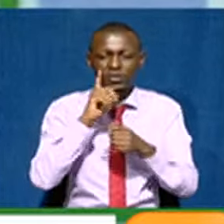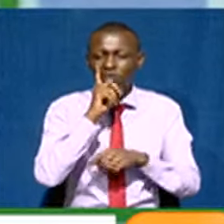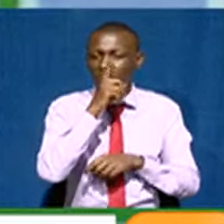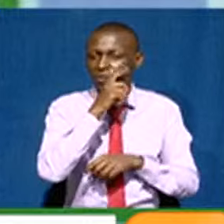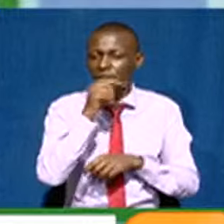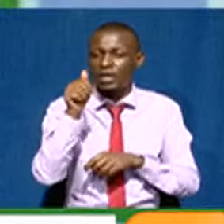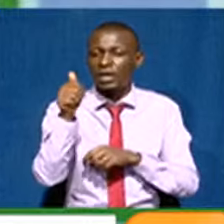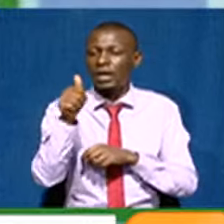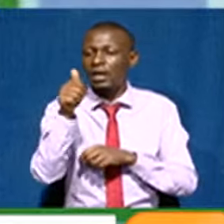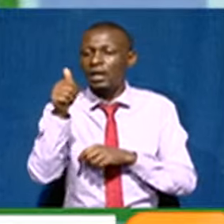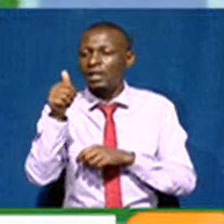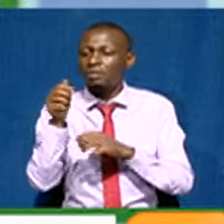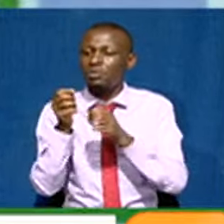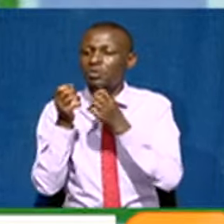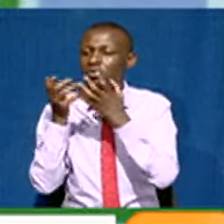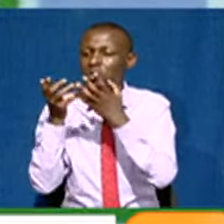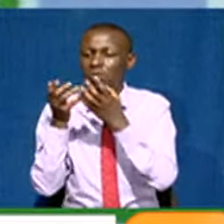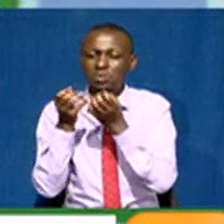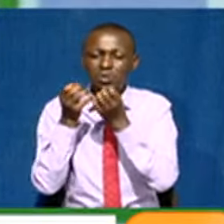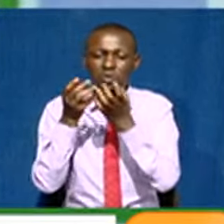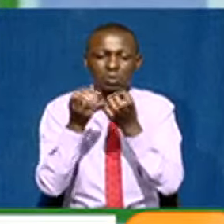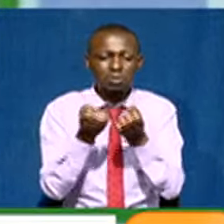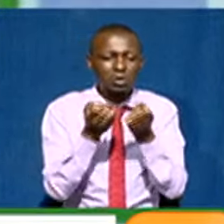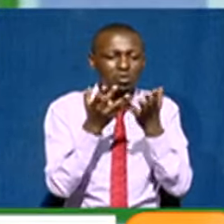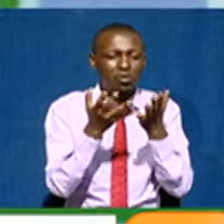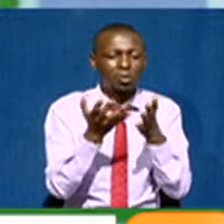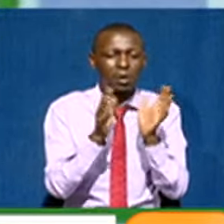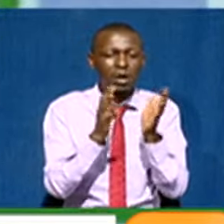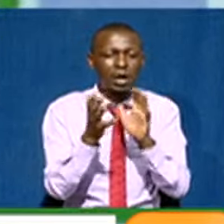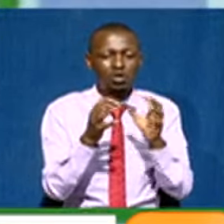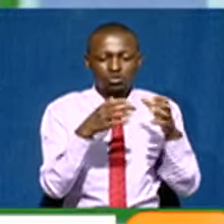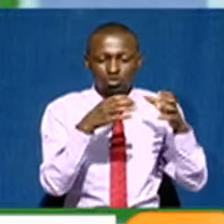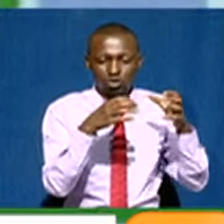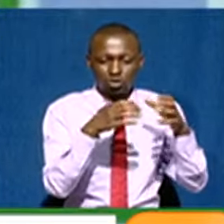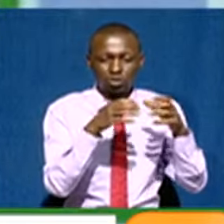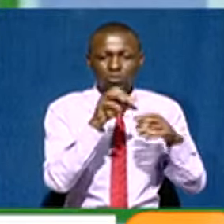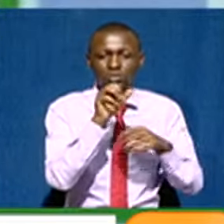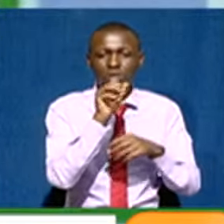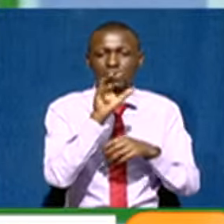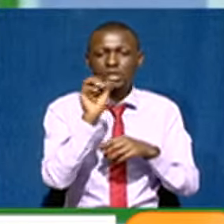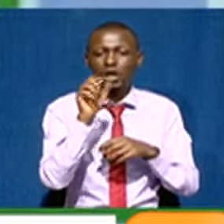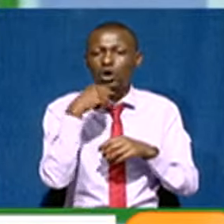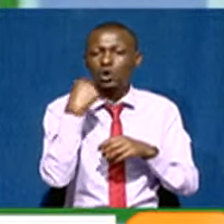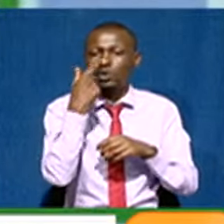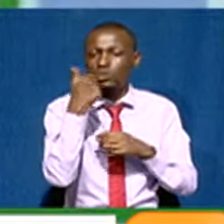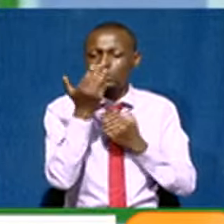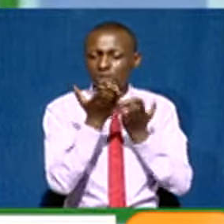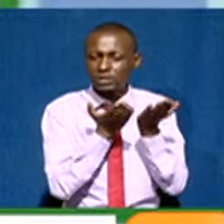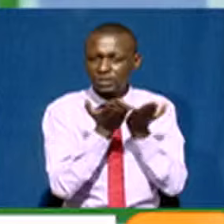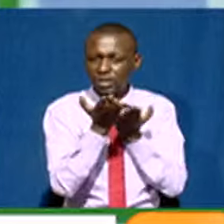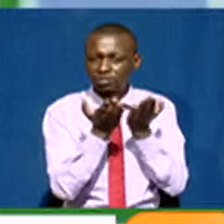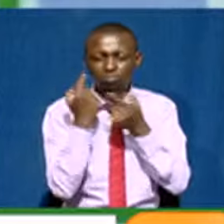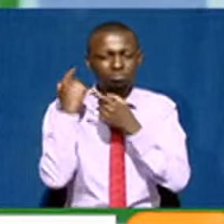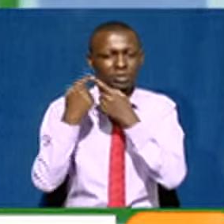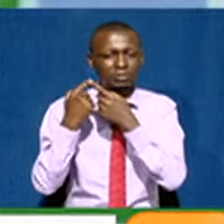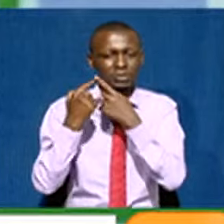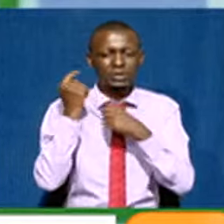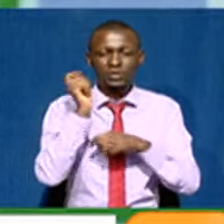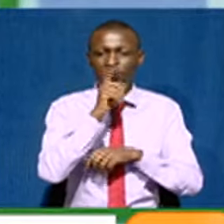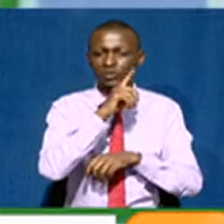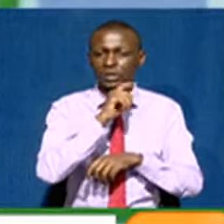story to others. And of course, at the end of it, even those ones who have exited service, how do they